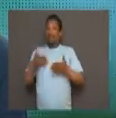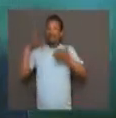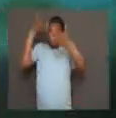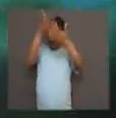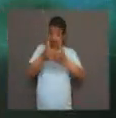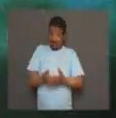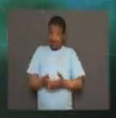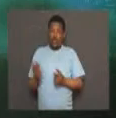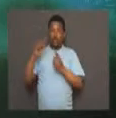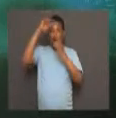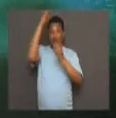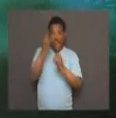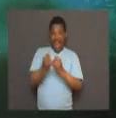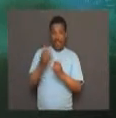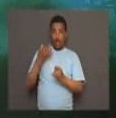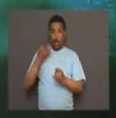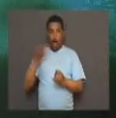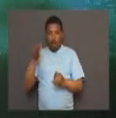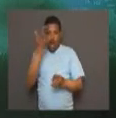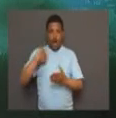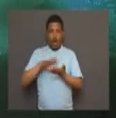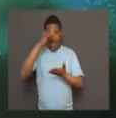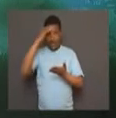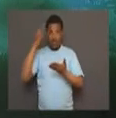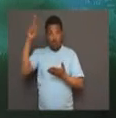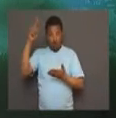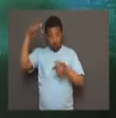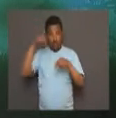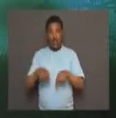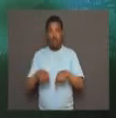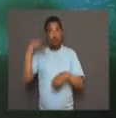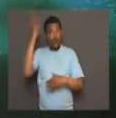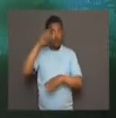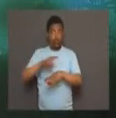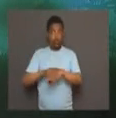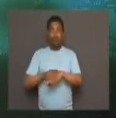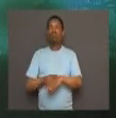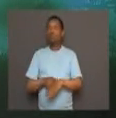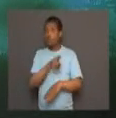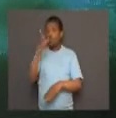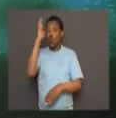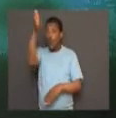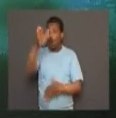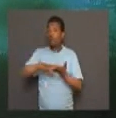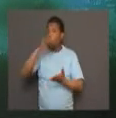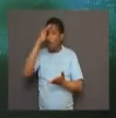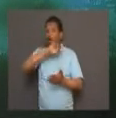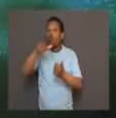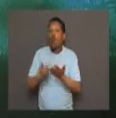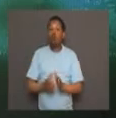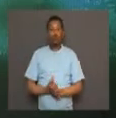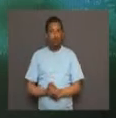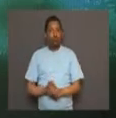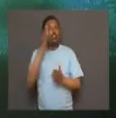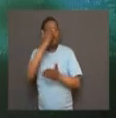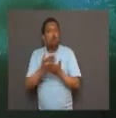country. This brings us to the end of our lesson for today. Next time,